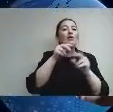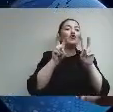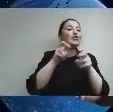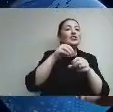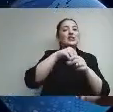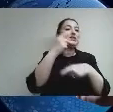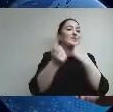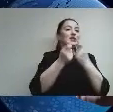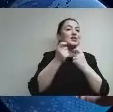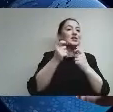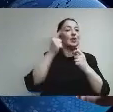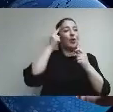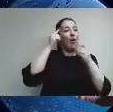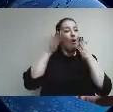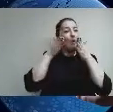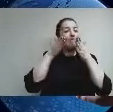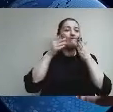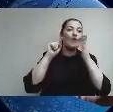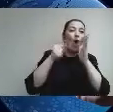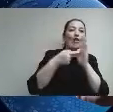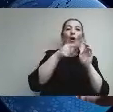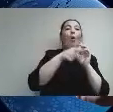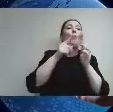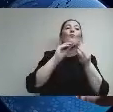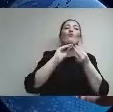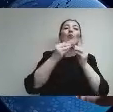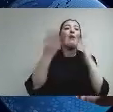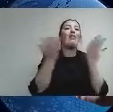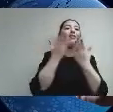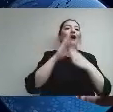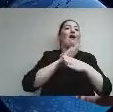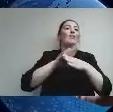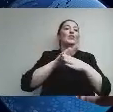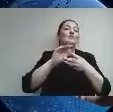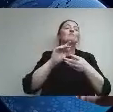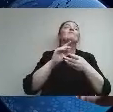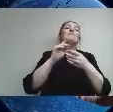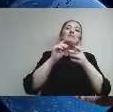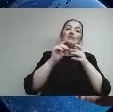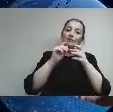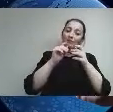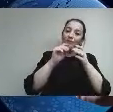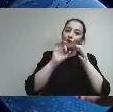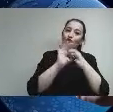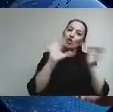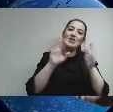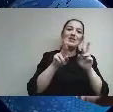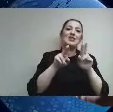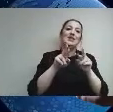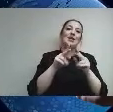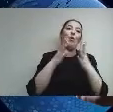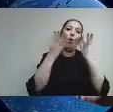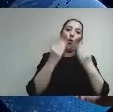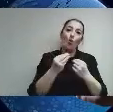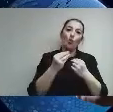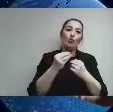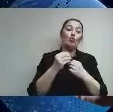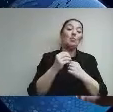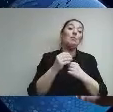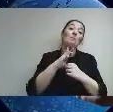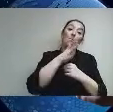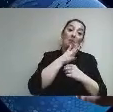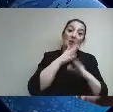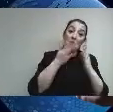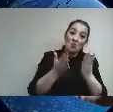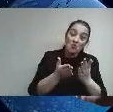problems. And I hope this is going to be empowered as the time goes